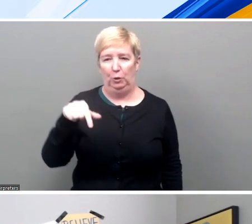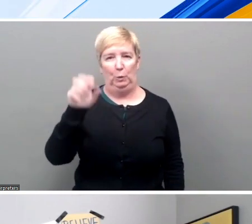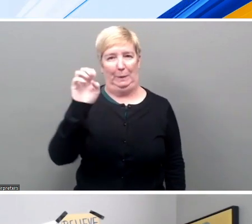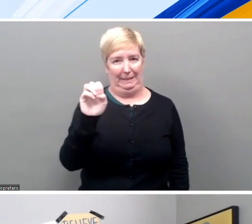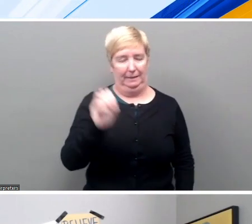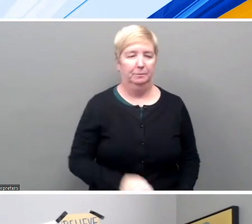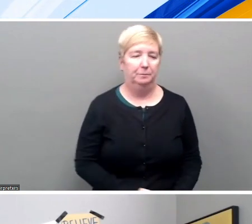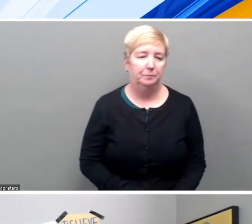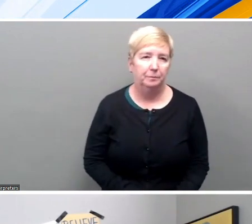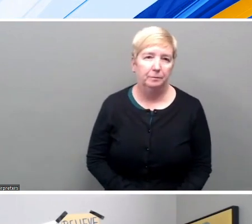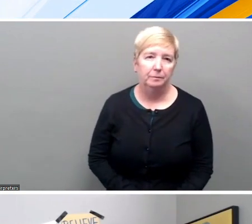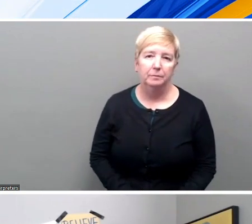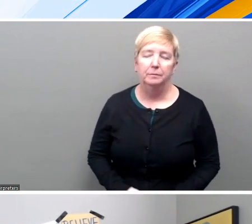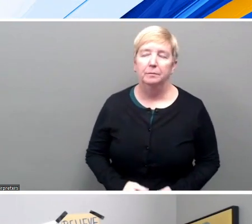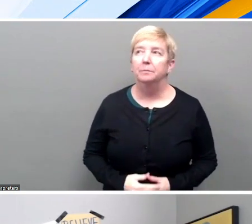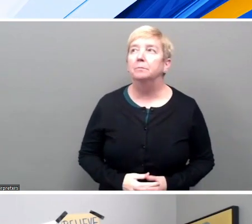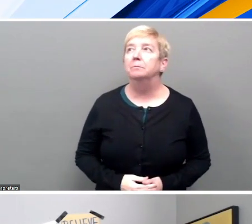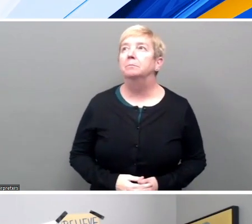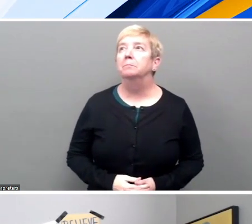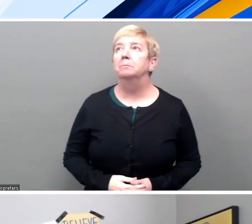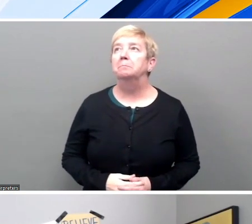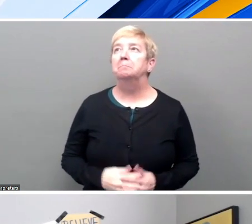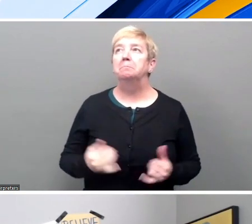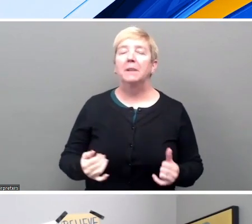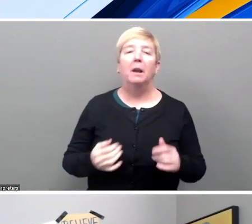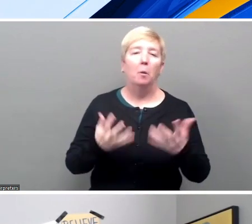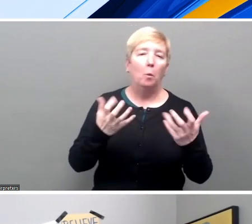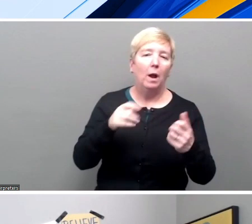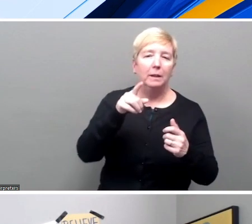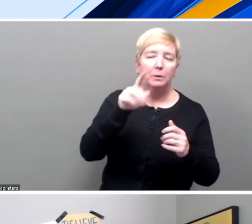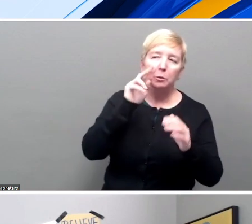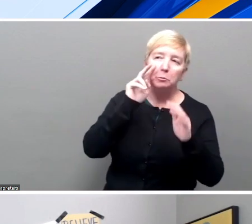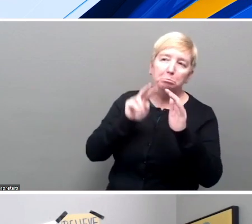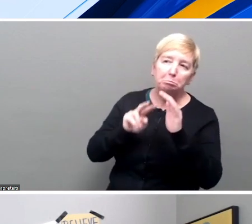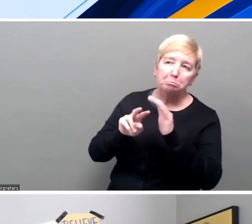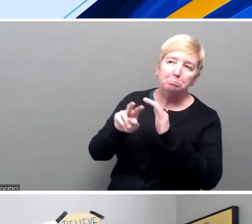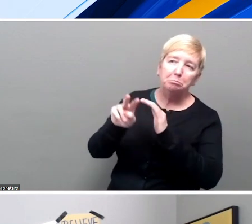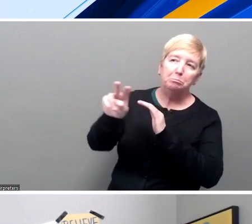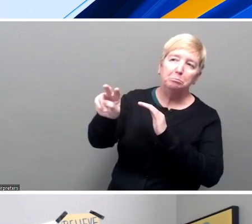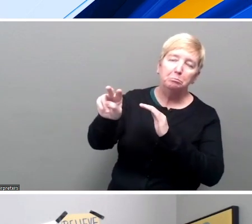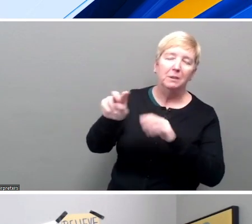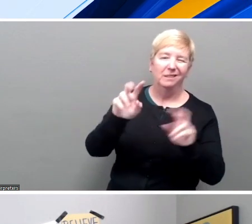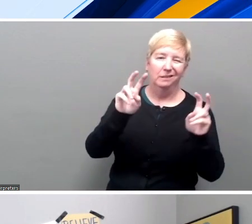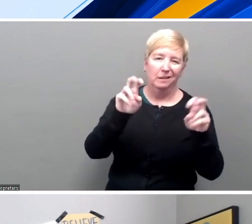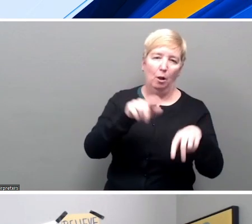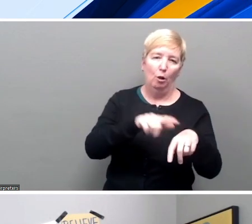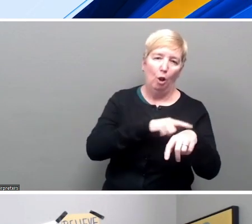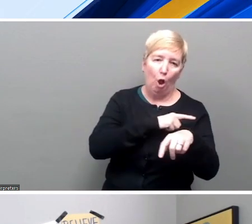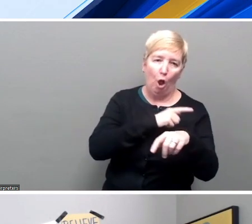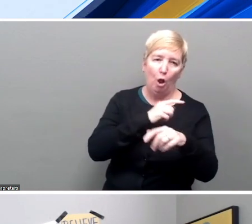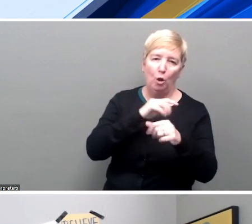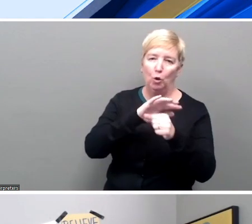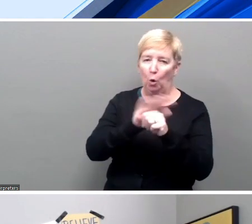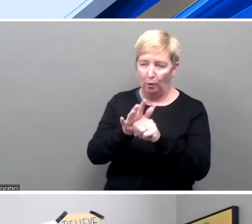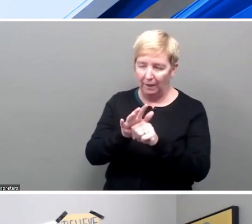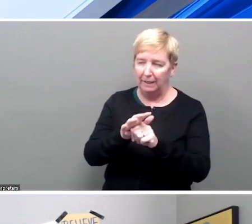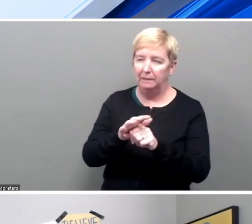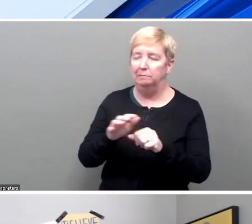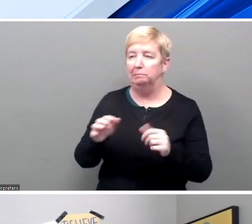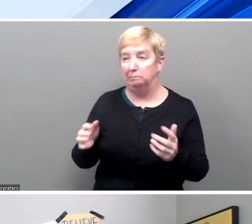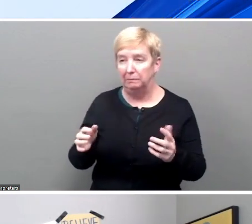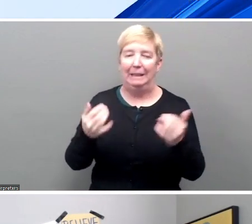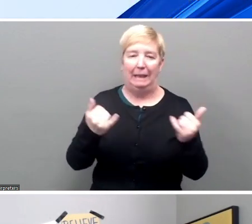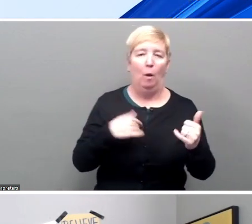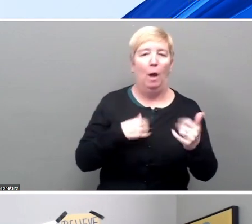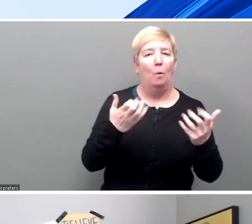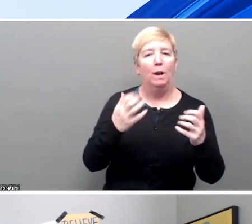lines of looking into the future of, long COVID, this is, though, kind of a question about booster